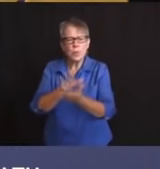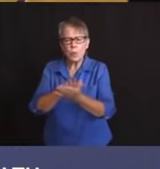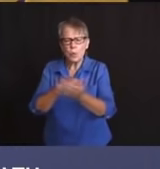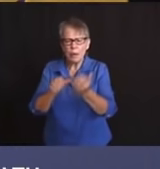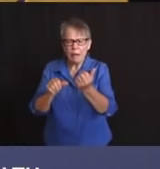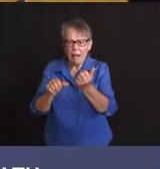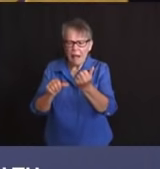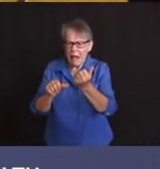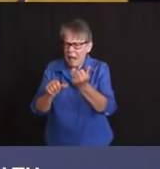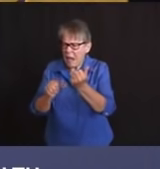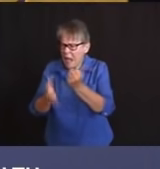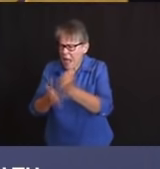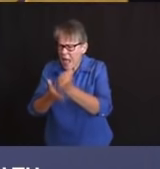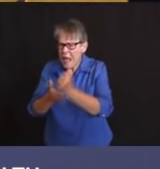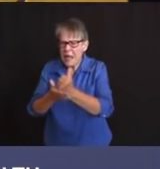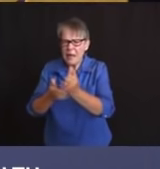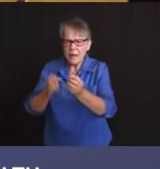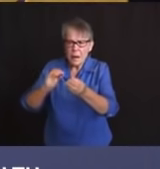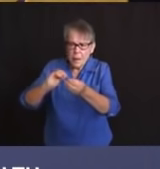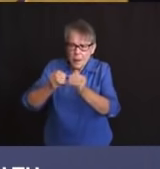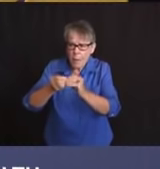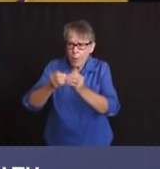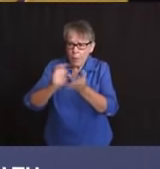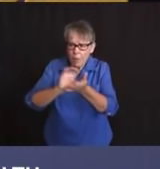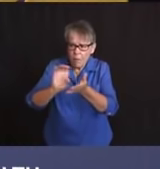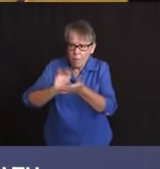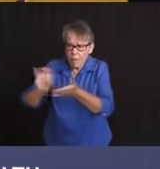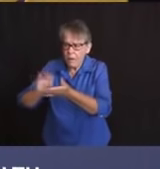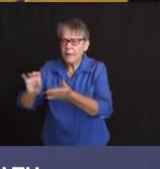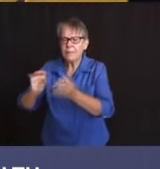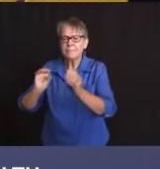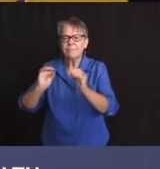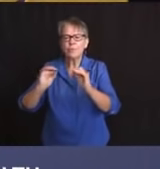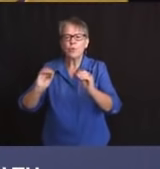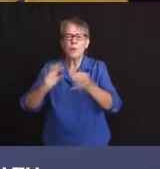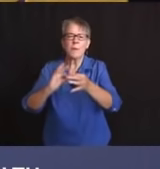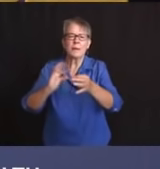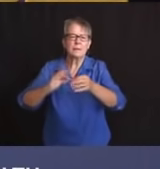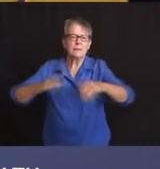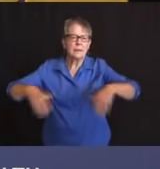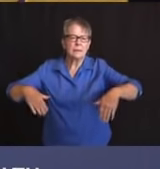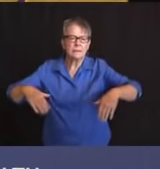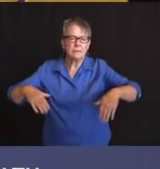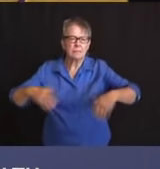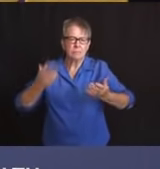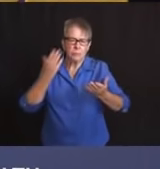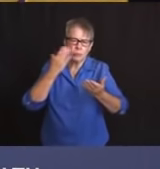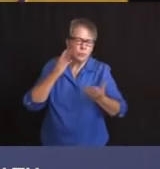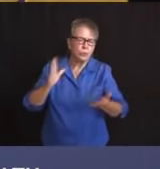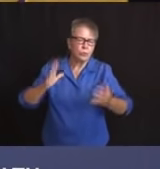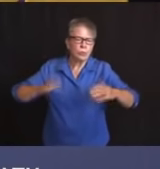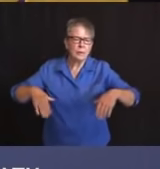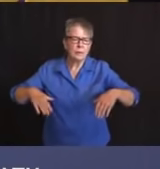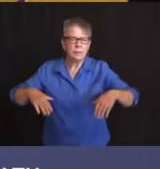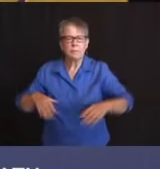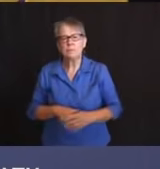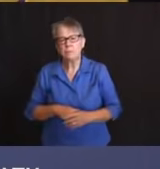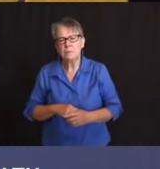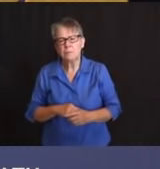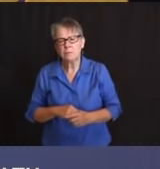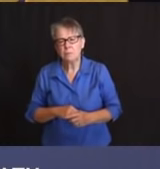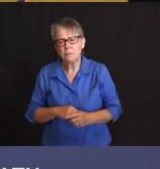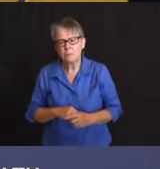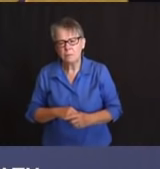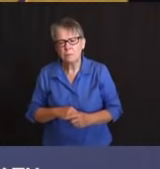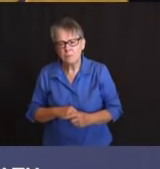budget, and so that's a point we've made, I think, at every step here. And am